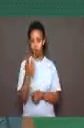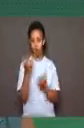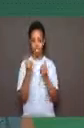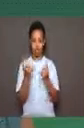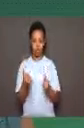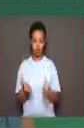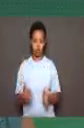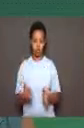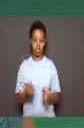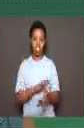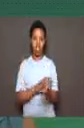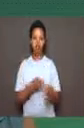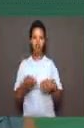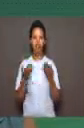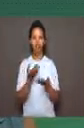of carbohydrates: